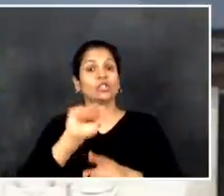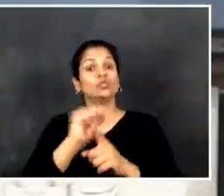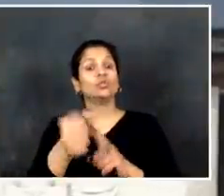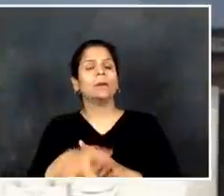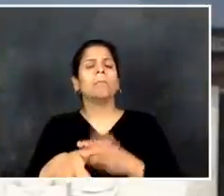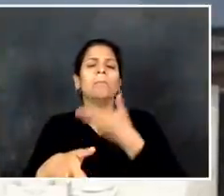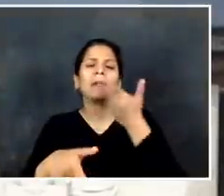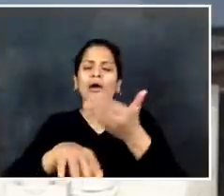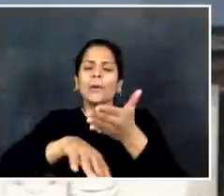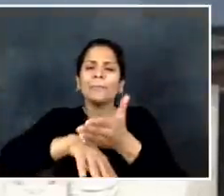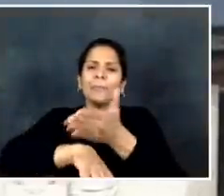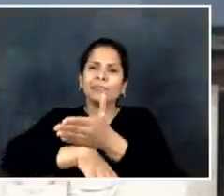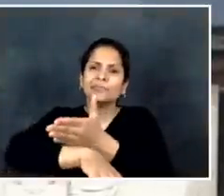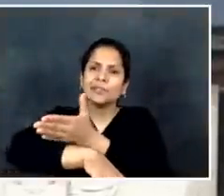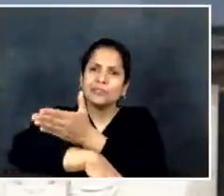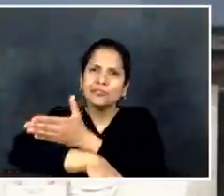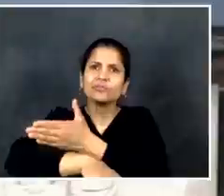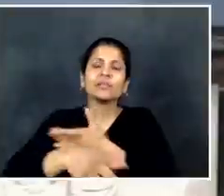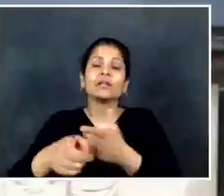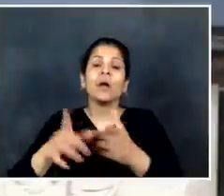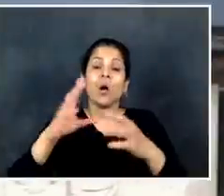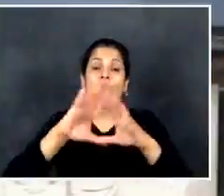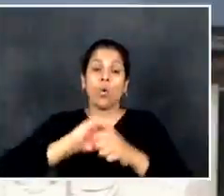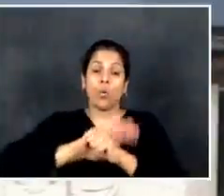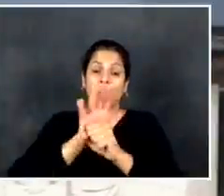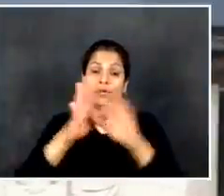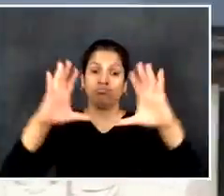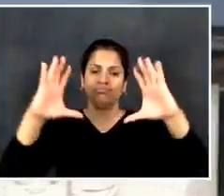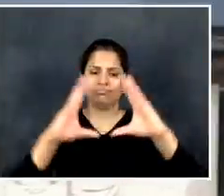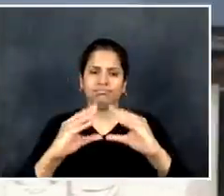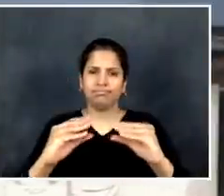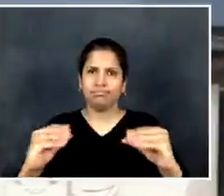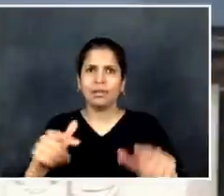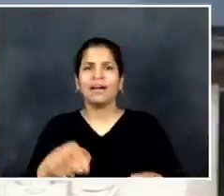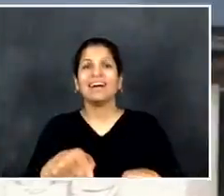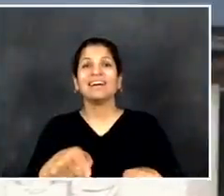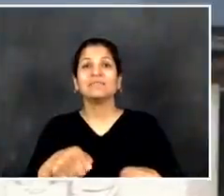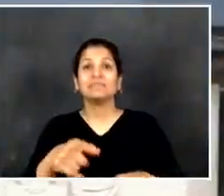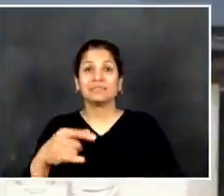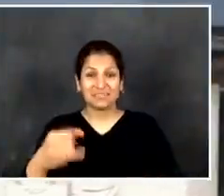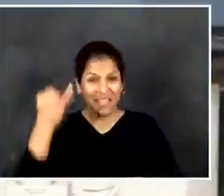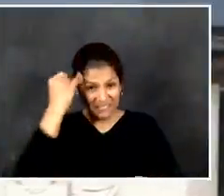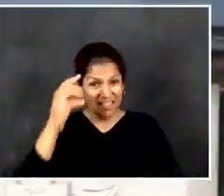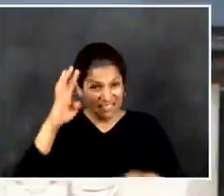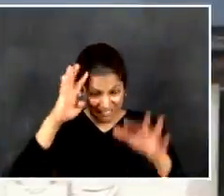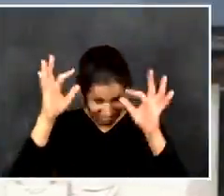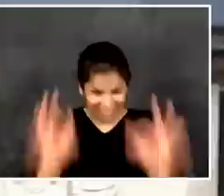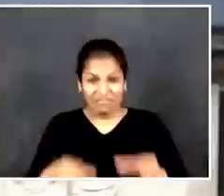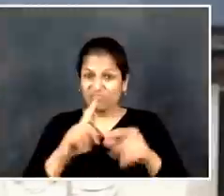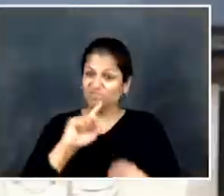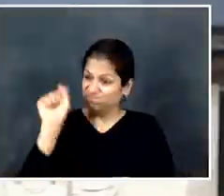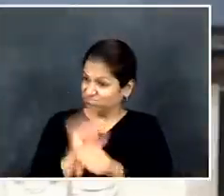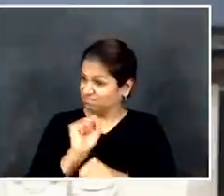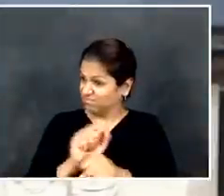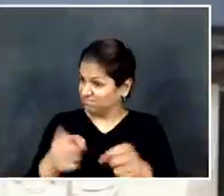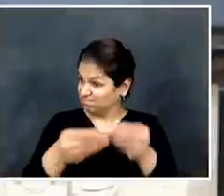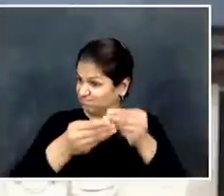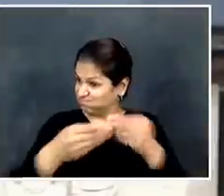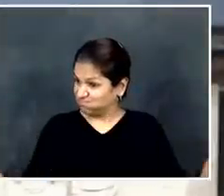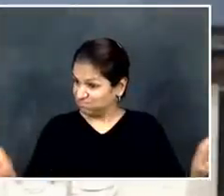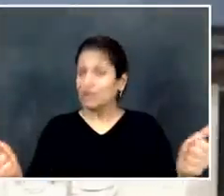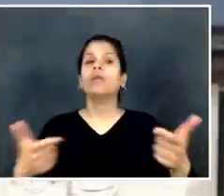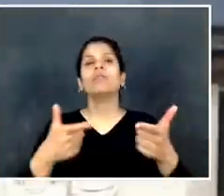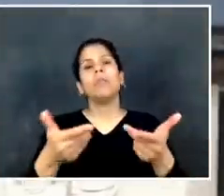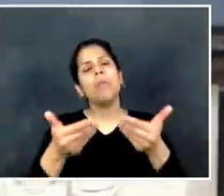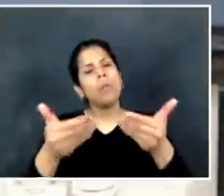they've got, God bless them. I understand why they would then open up. But if they're wrong about that, if they're not careful about that, then it could threaten all